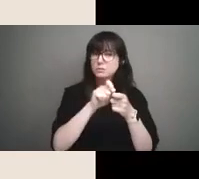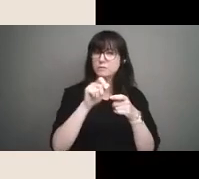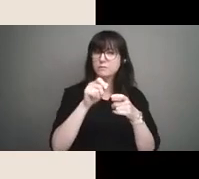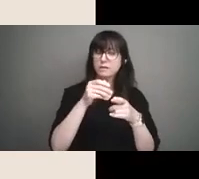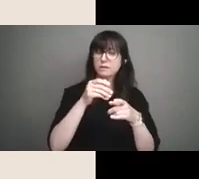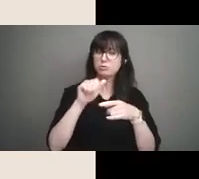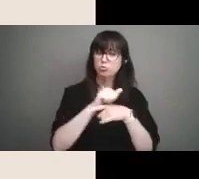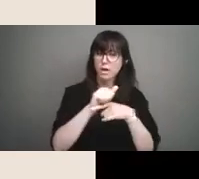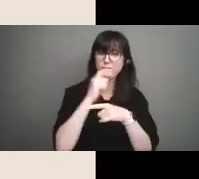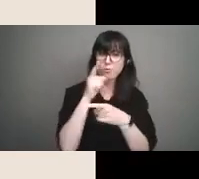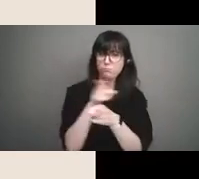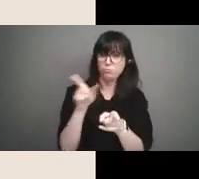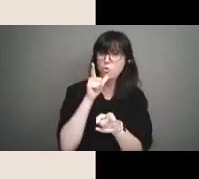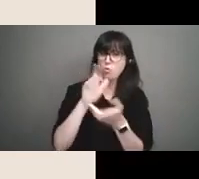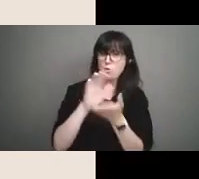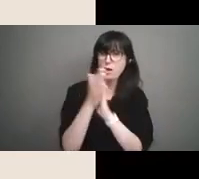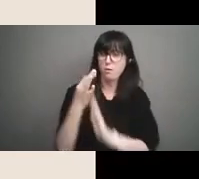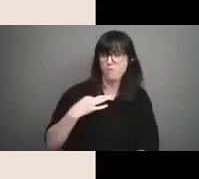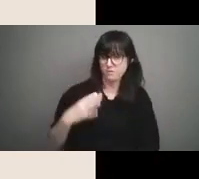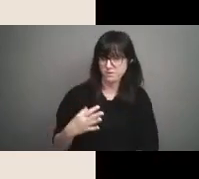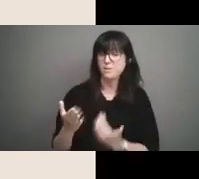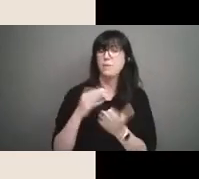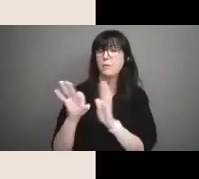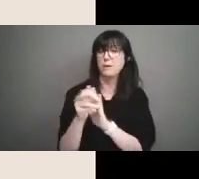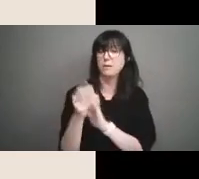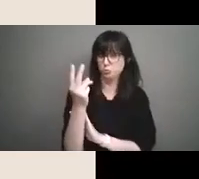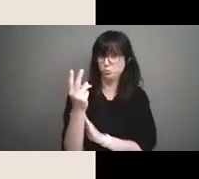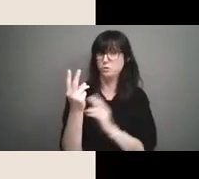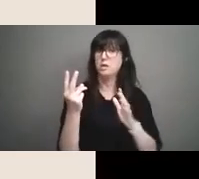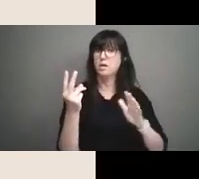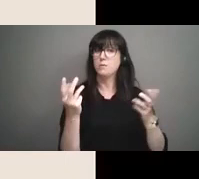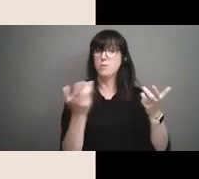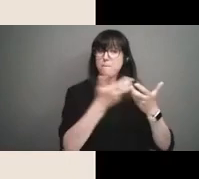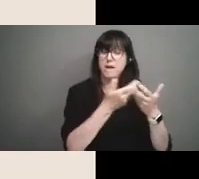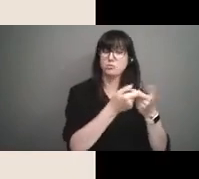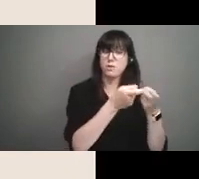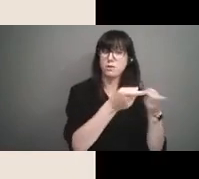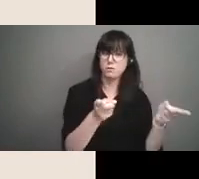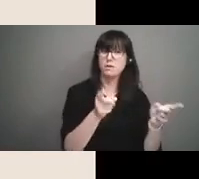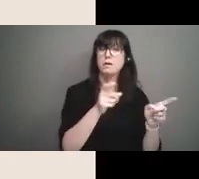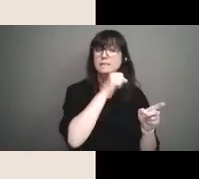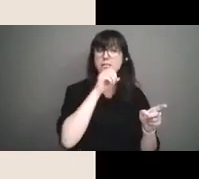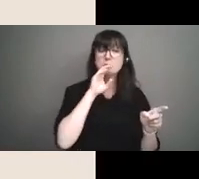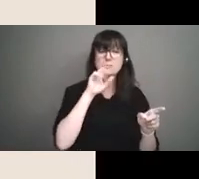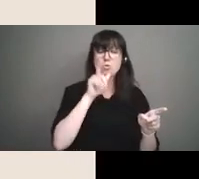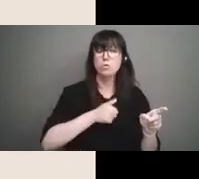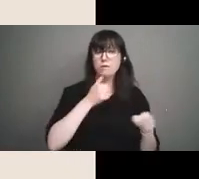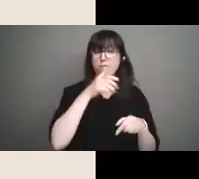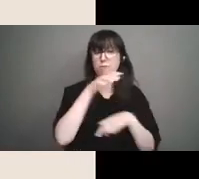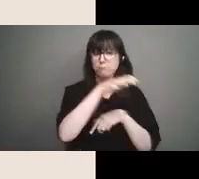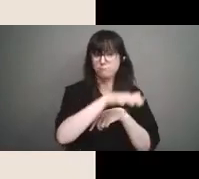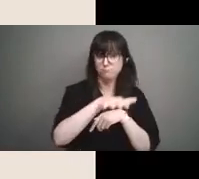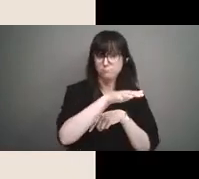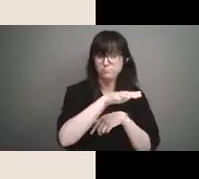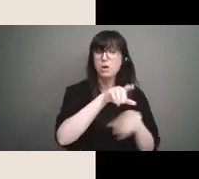for the volunteers. But we would take 2 volunteers and we'd match them with a group of socially isolated rural seniors. Also important to tell you that the